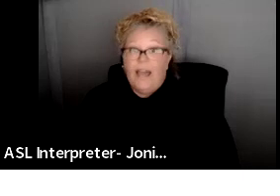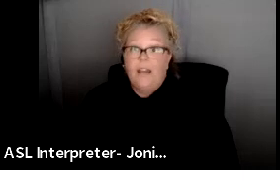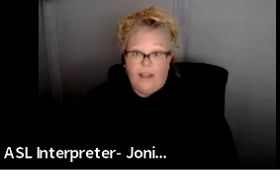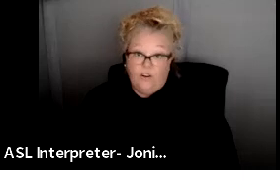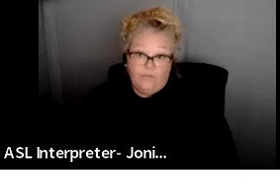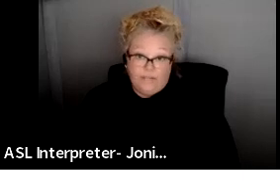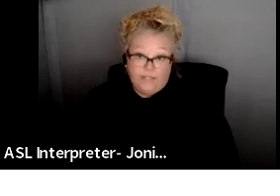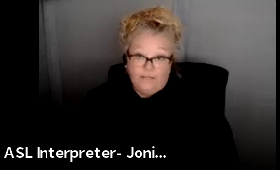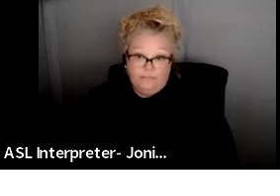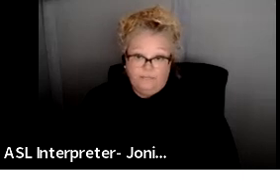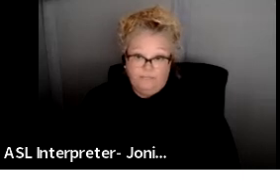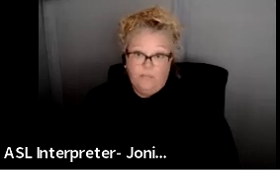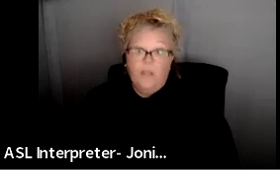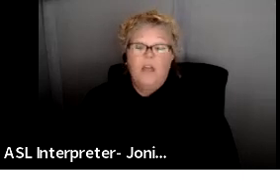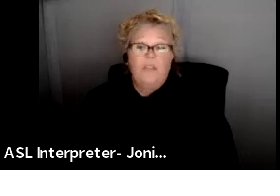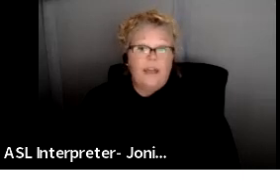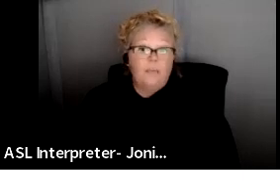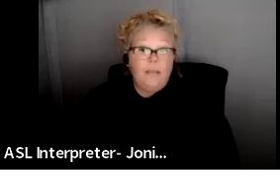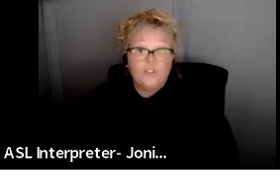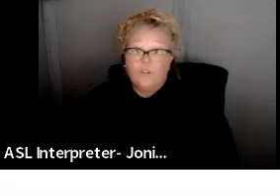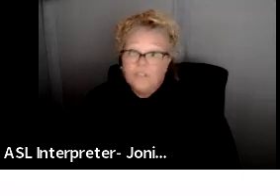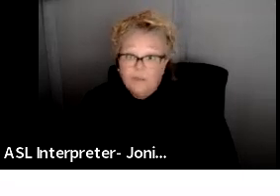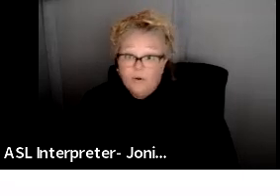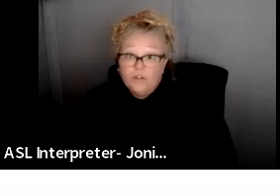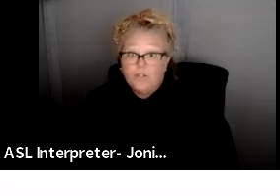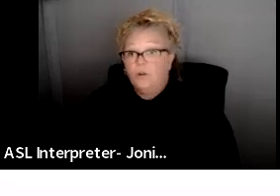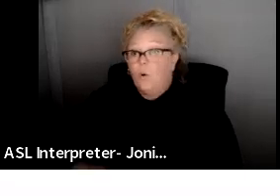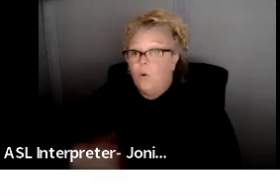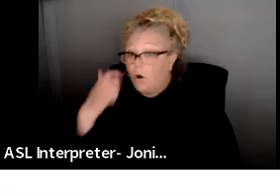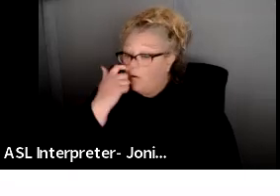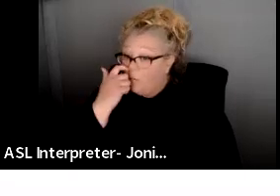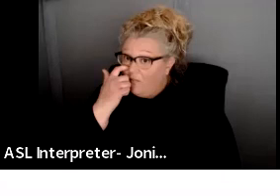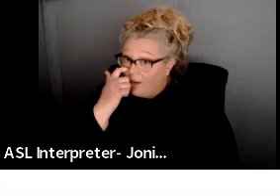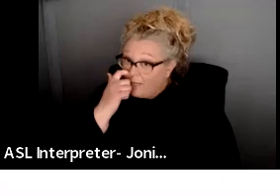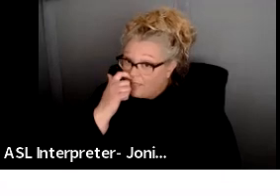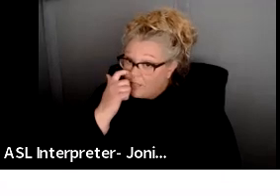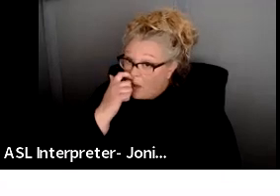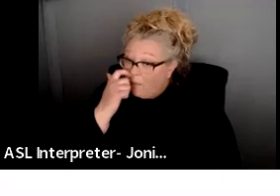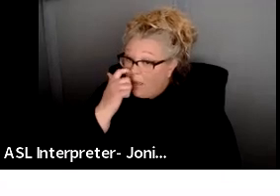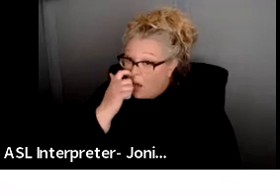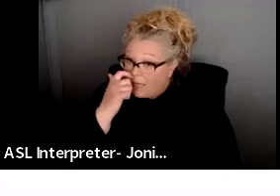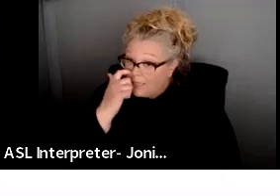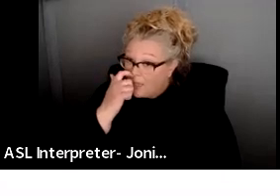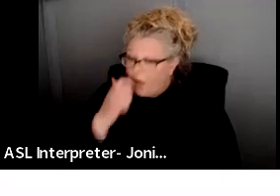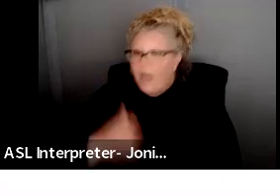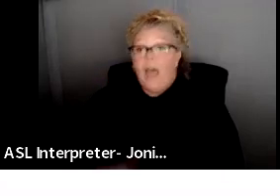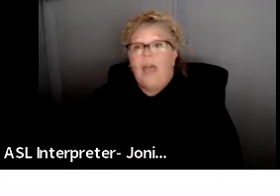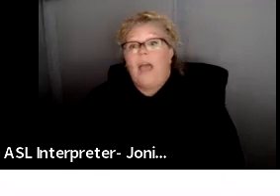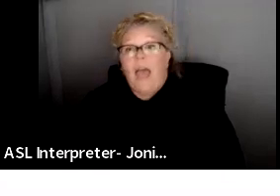increased at a higher risk. That could be service members or veterans,